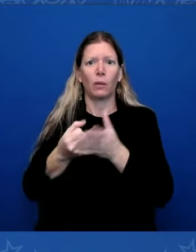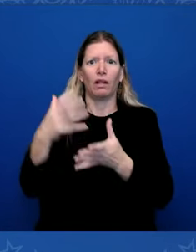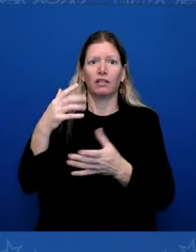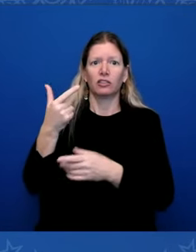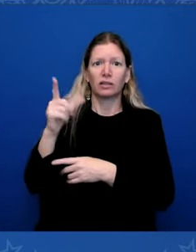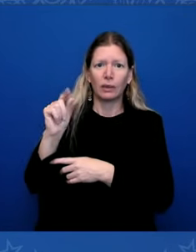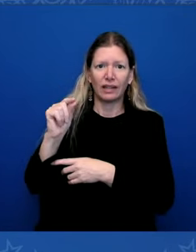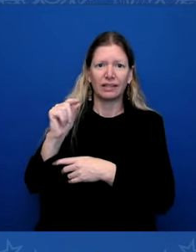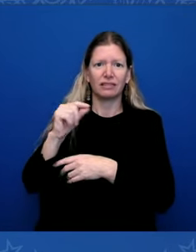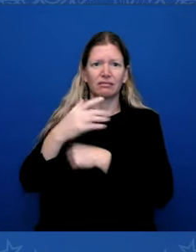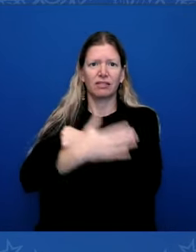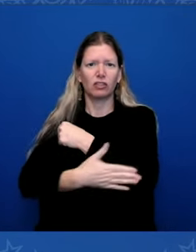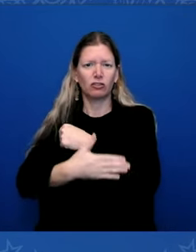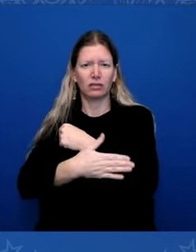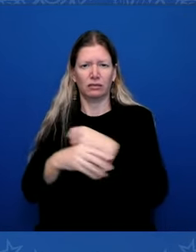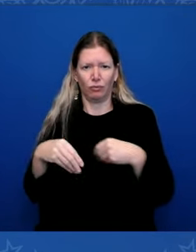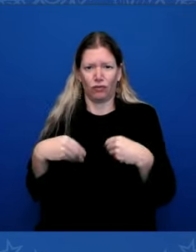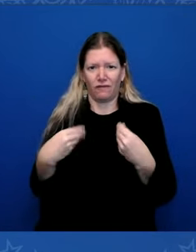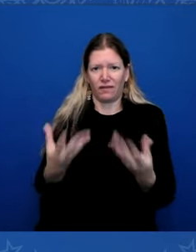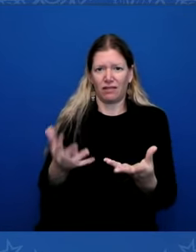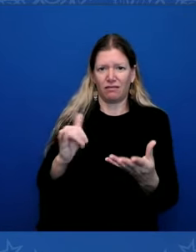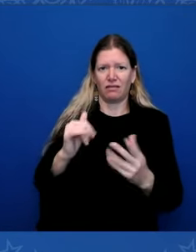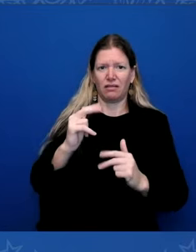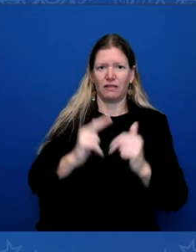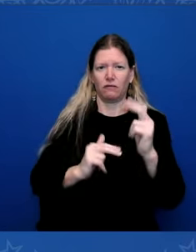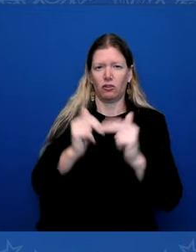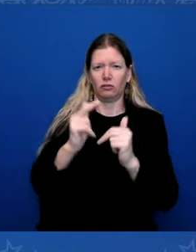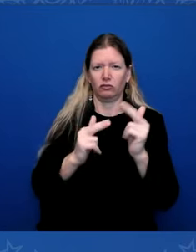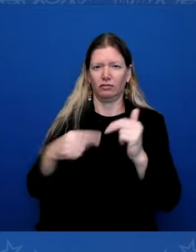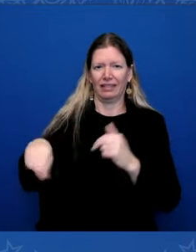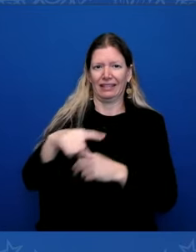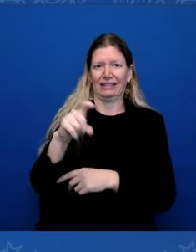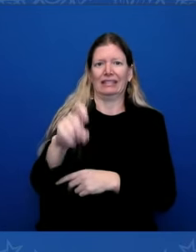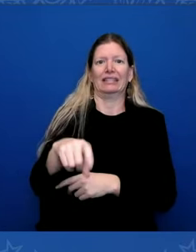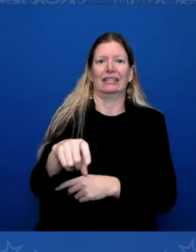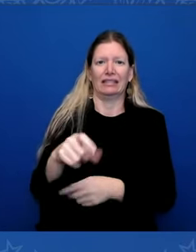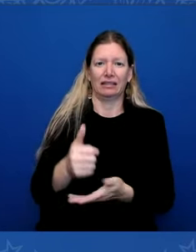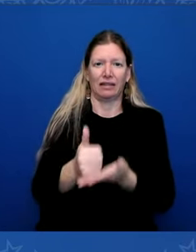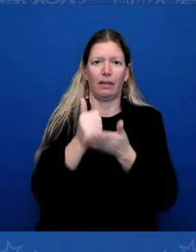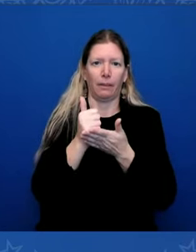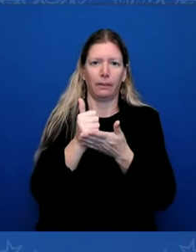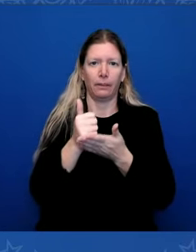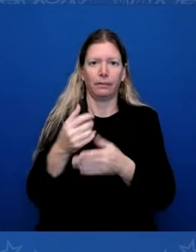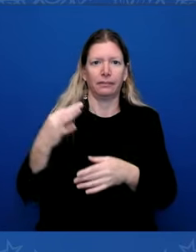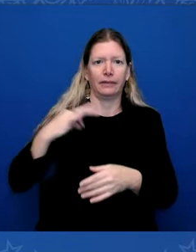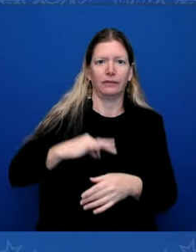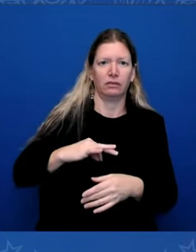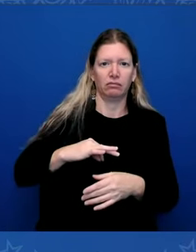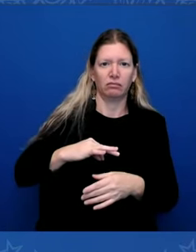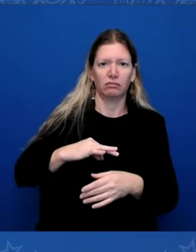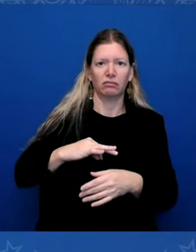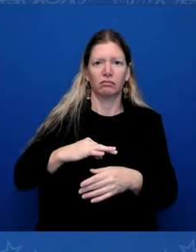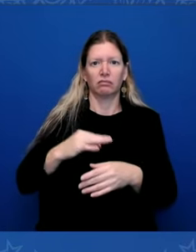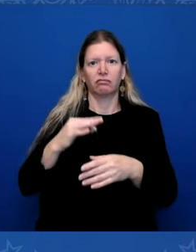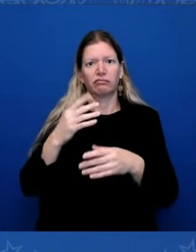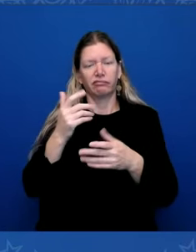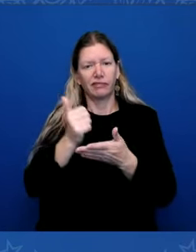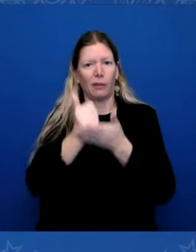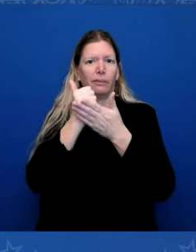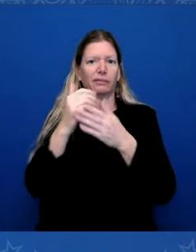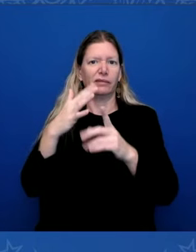In addition to helping the environment overall, and the only existential threat humanity faces, even more